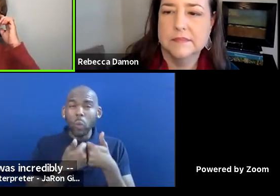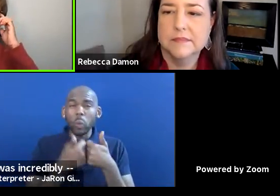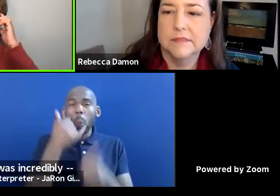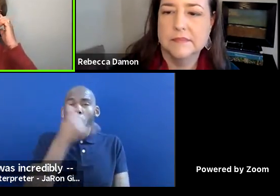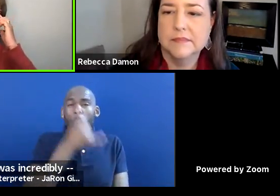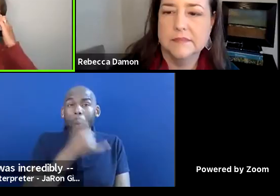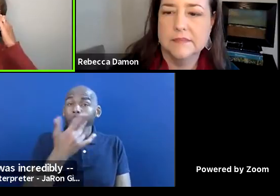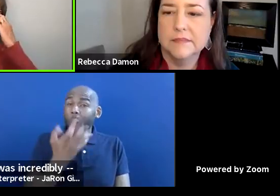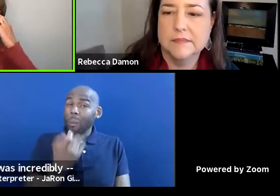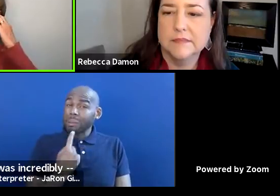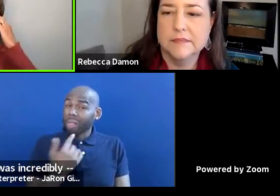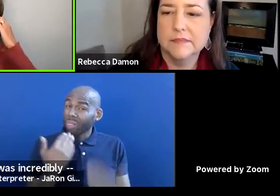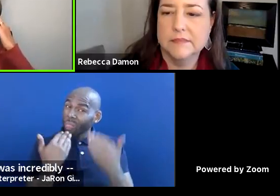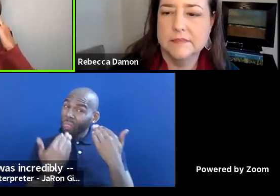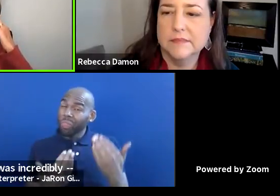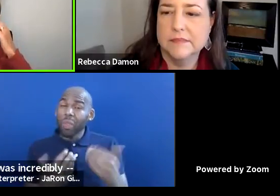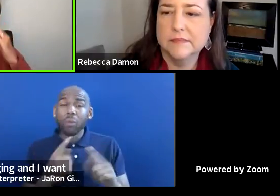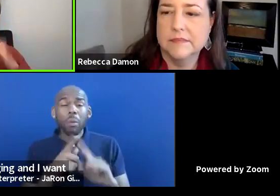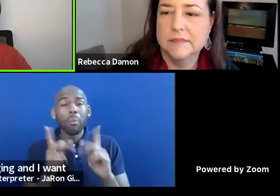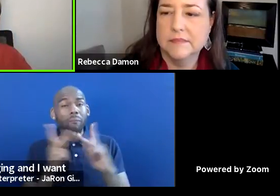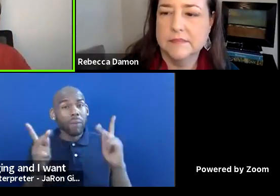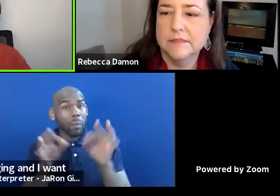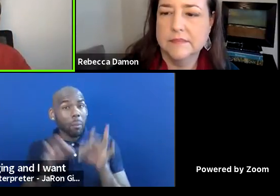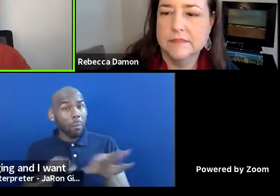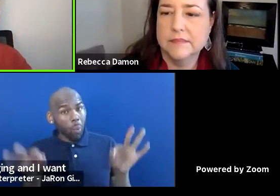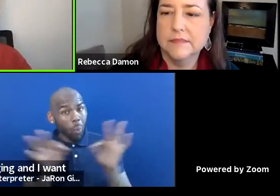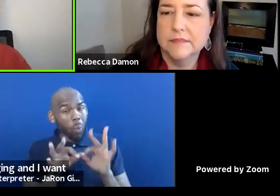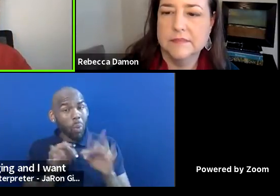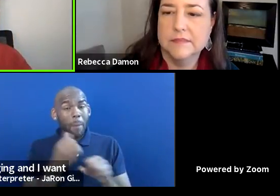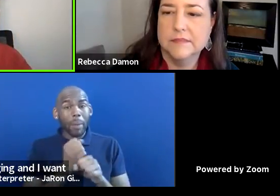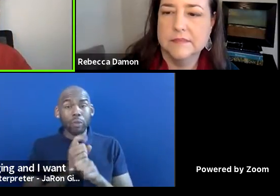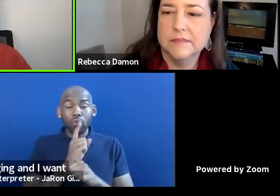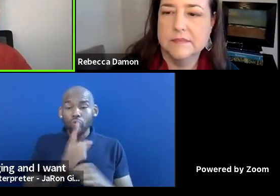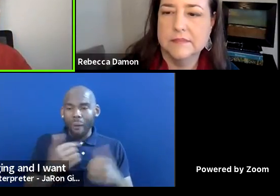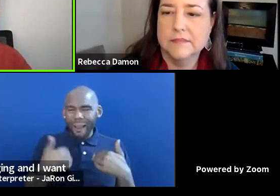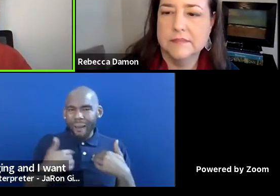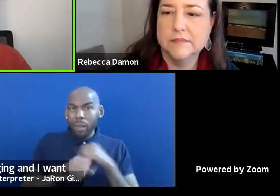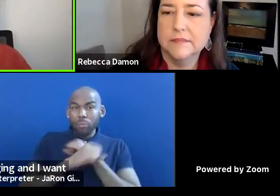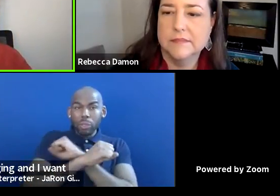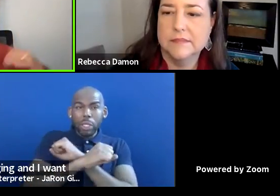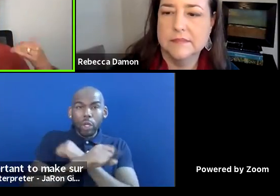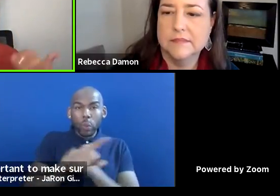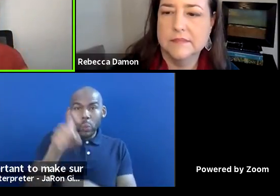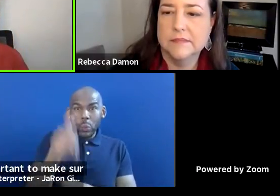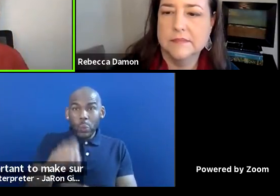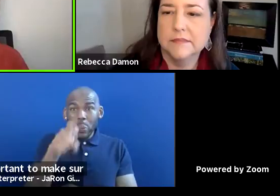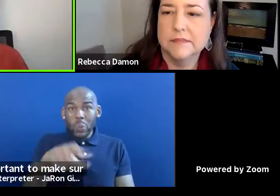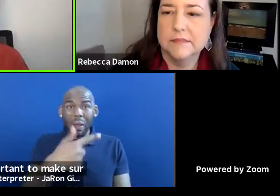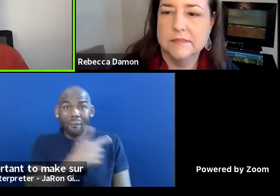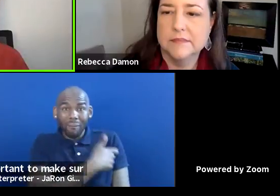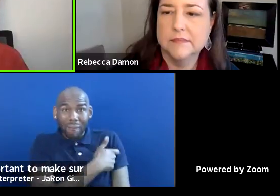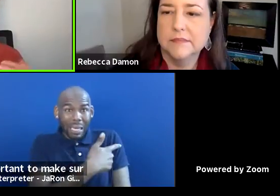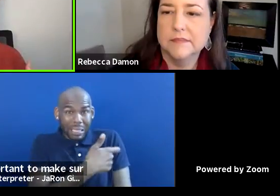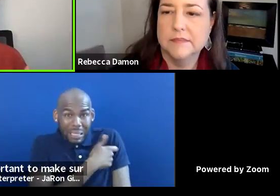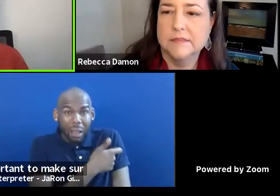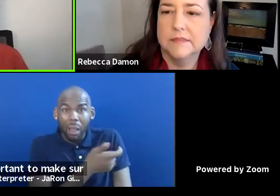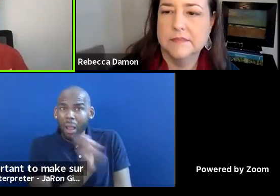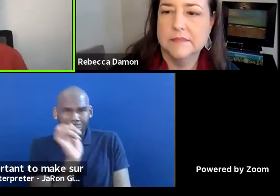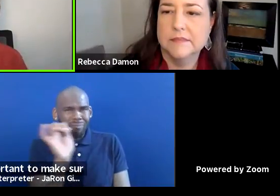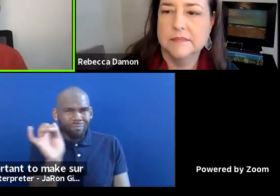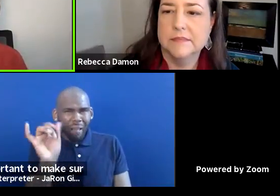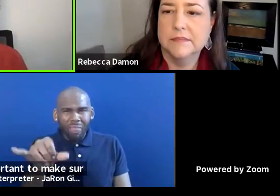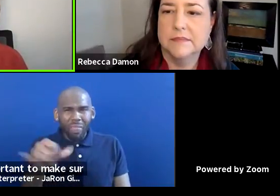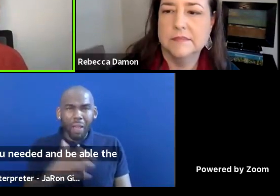say thank you, but it was very important to make sure that you got the protections you needed and to be able to get those vaccines. I'm glad that you